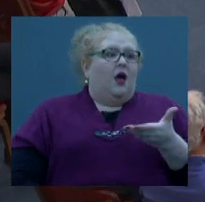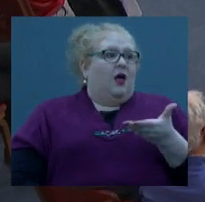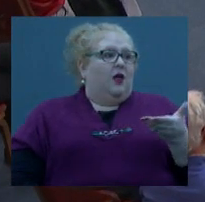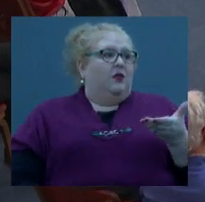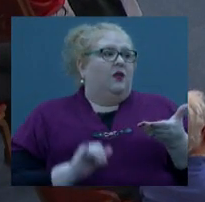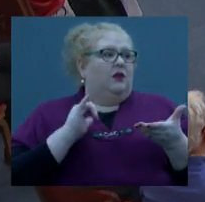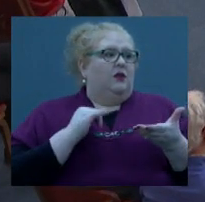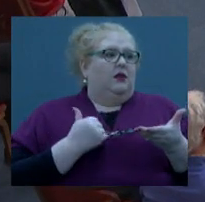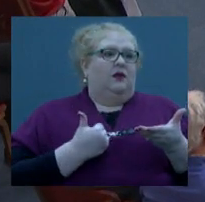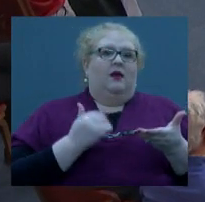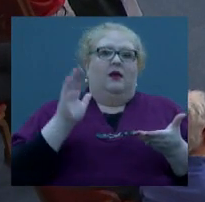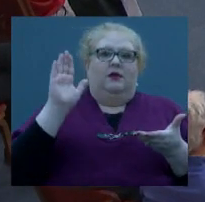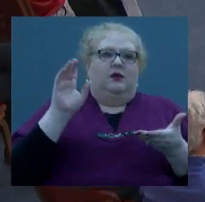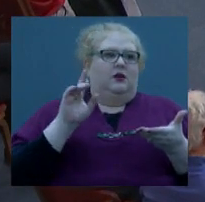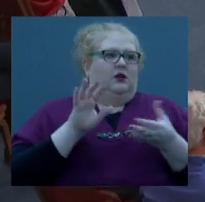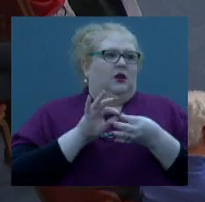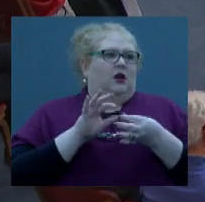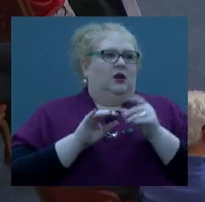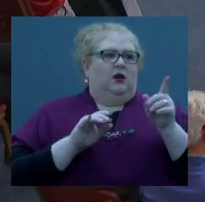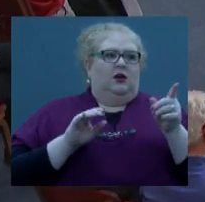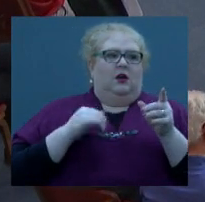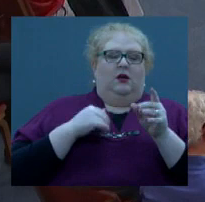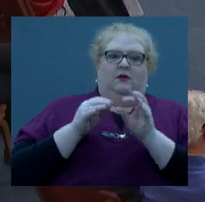got two.